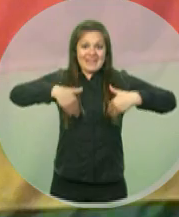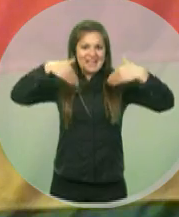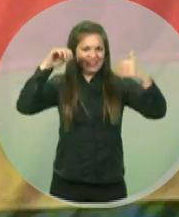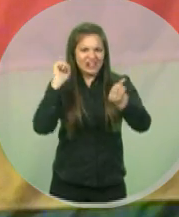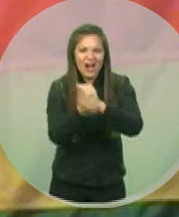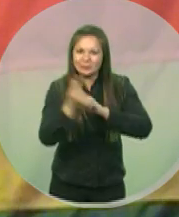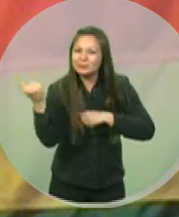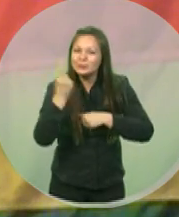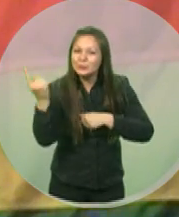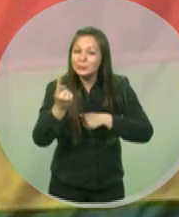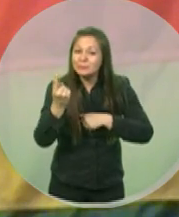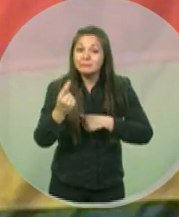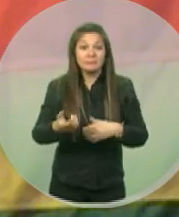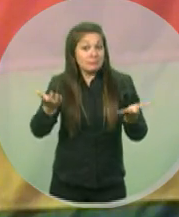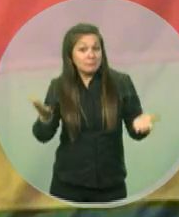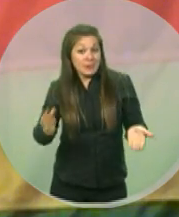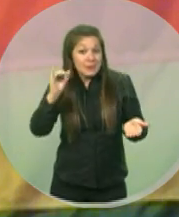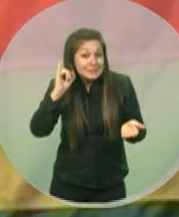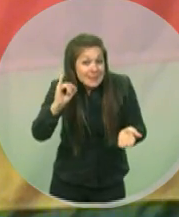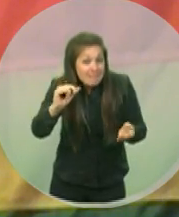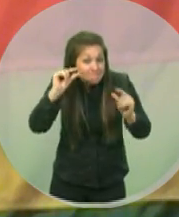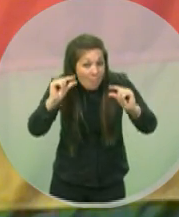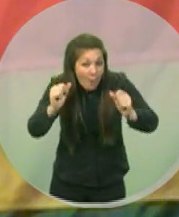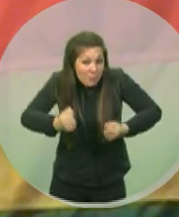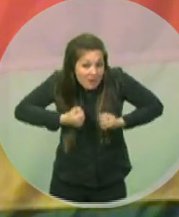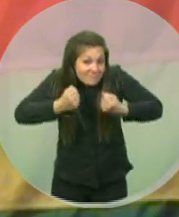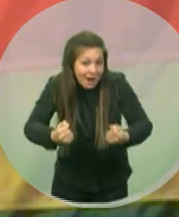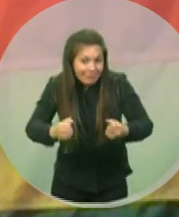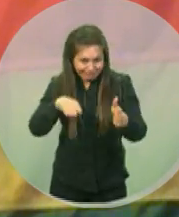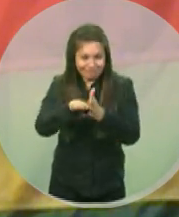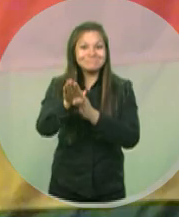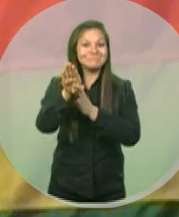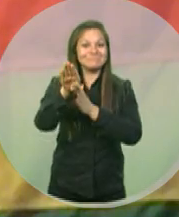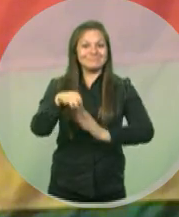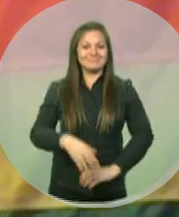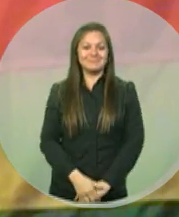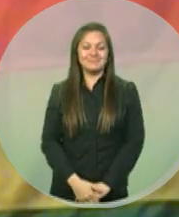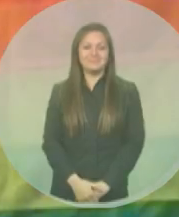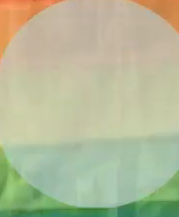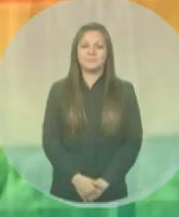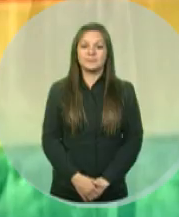Life changes all the time, and if